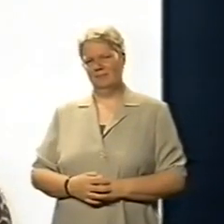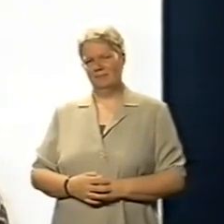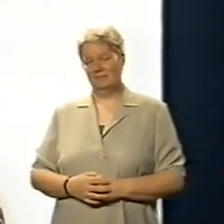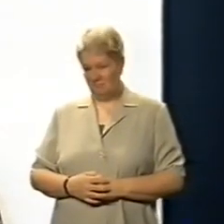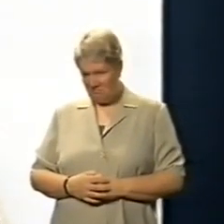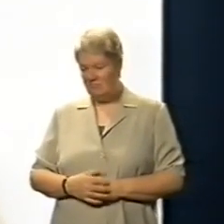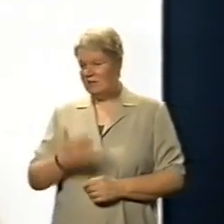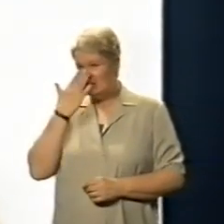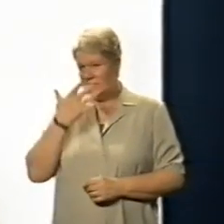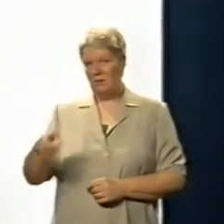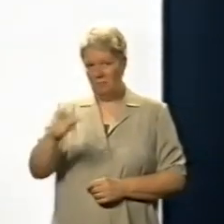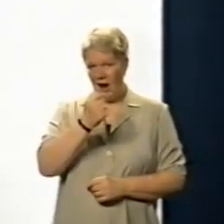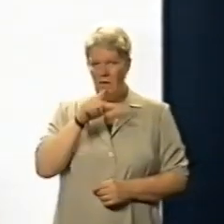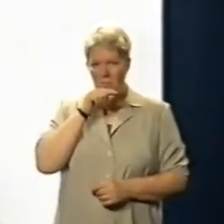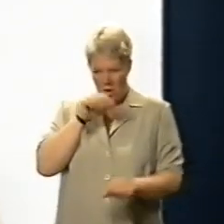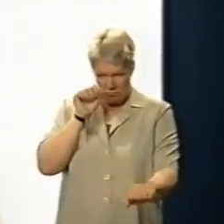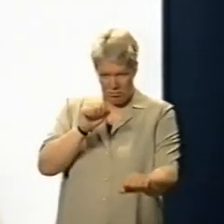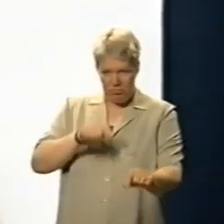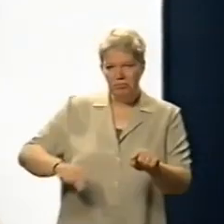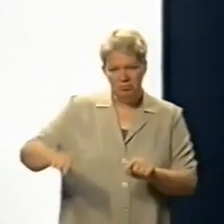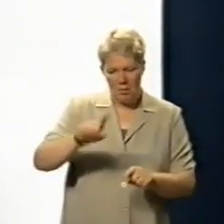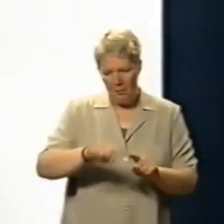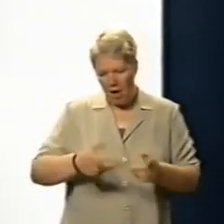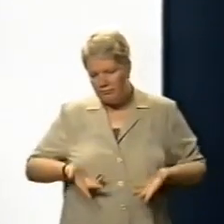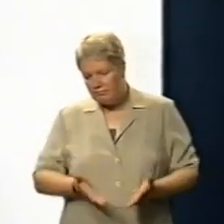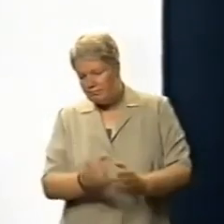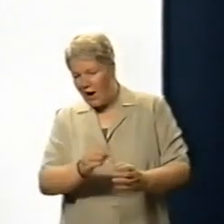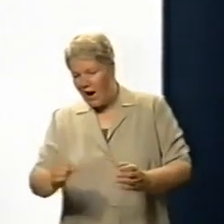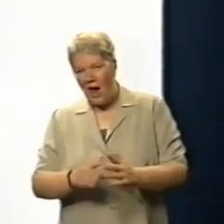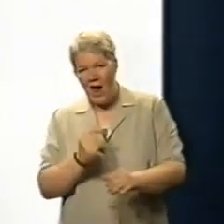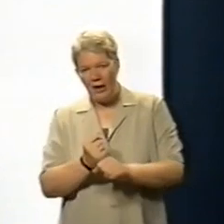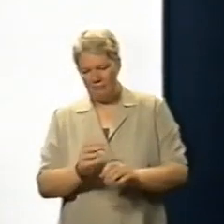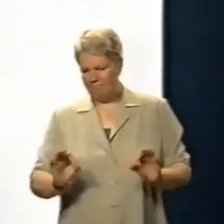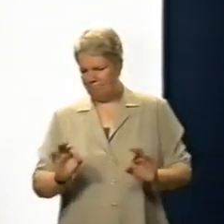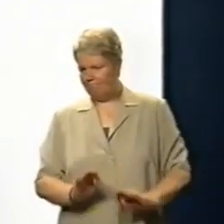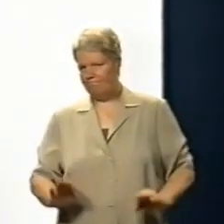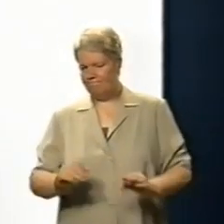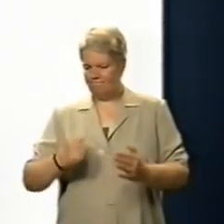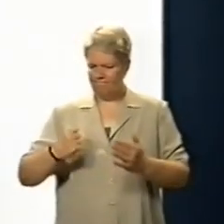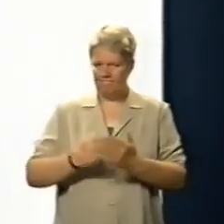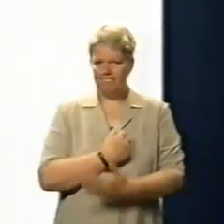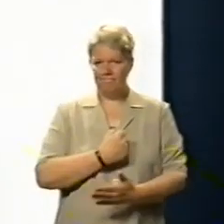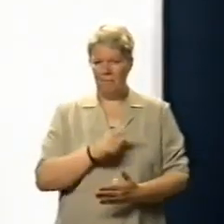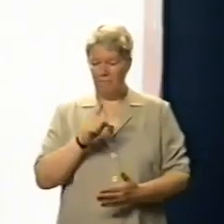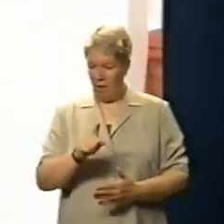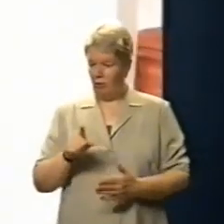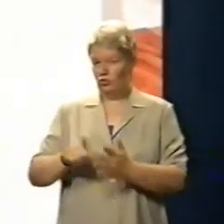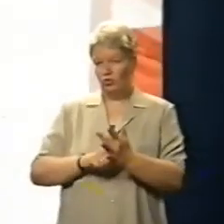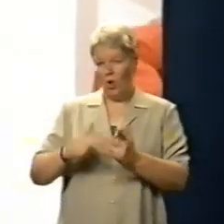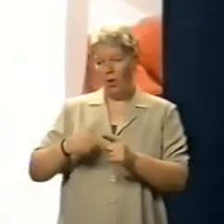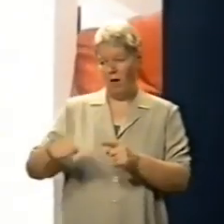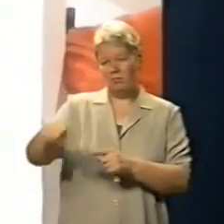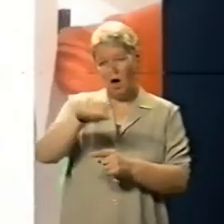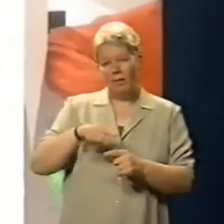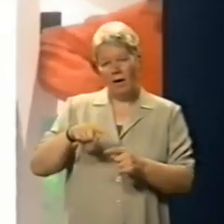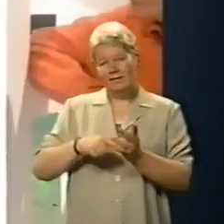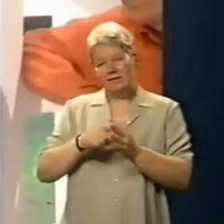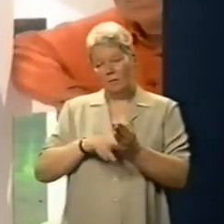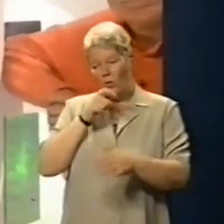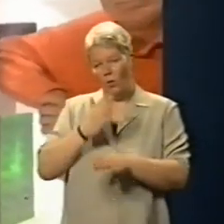mating, sadly there have been no kakapo chicks born this year. But Jo and her team on Codfish Island are hopeful that with all the new kit,